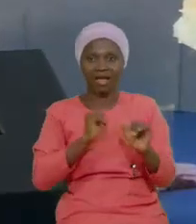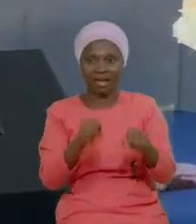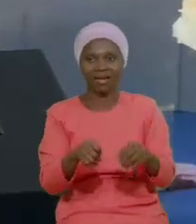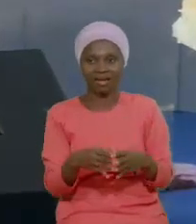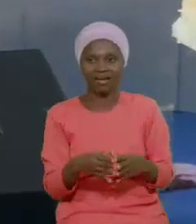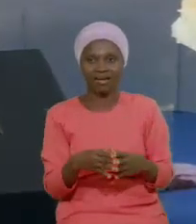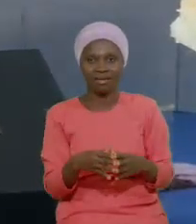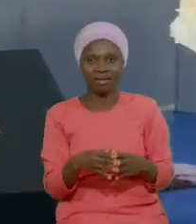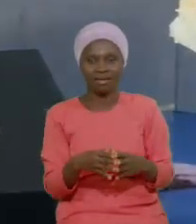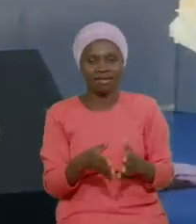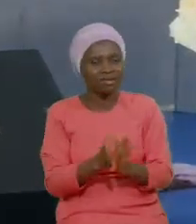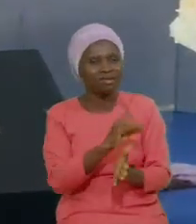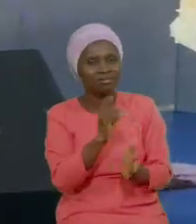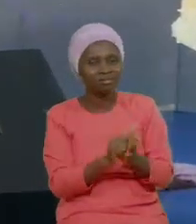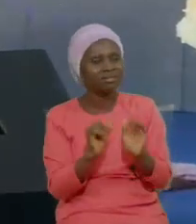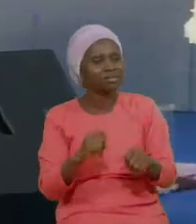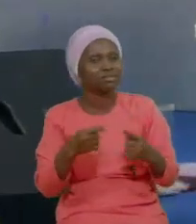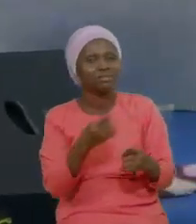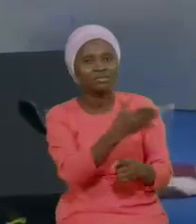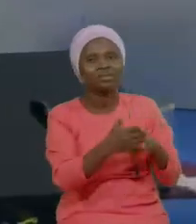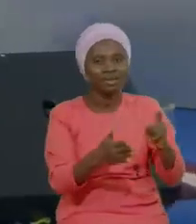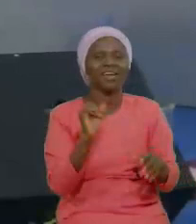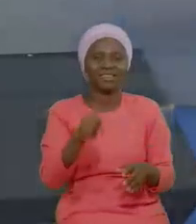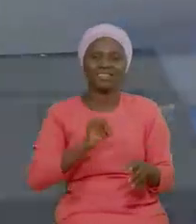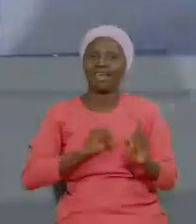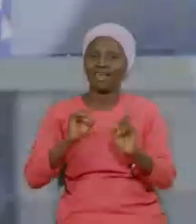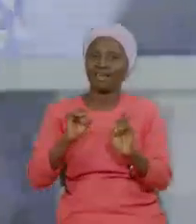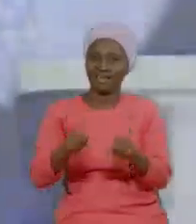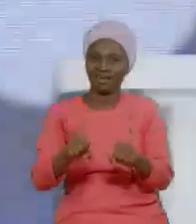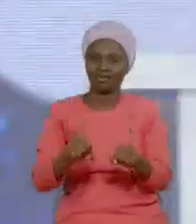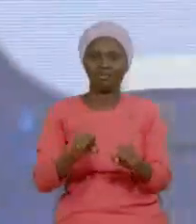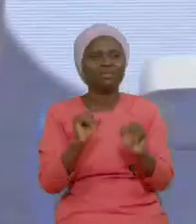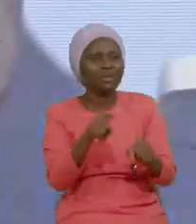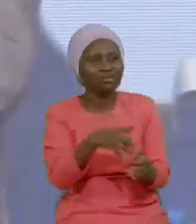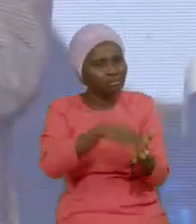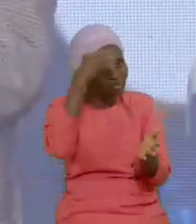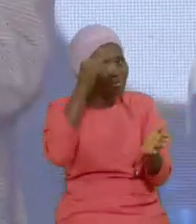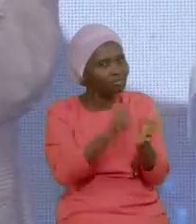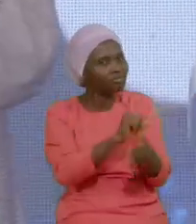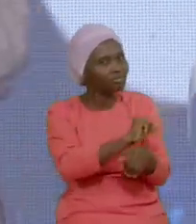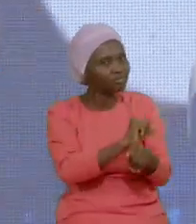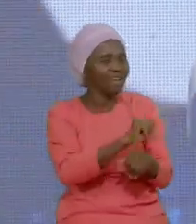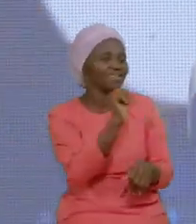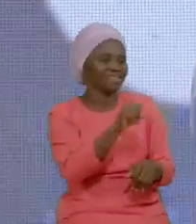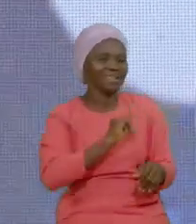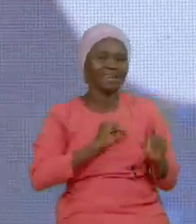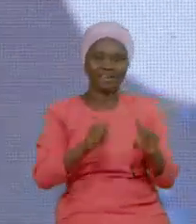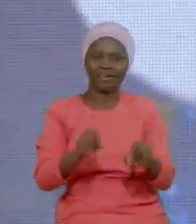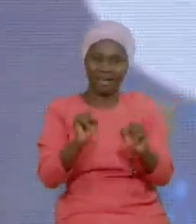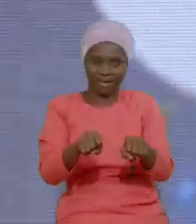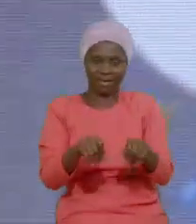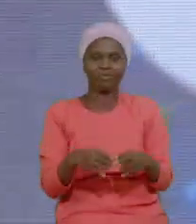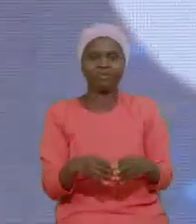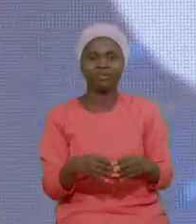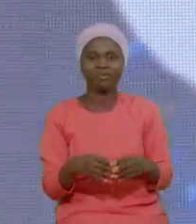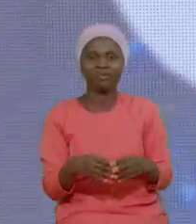Can you go there? Yes, I can. Can you learn that? Yes, I can. Can you